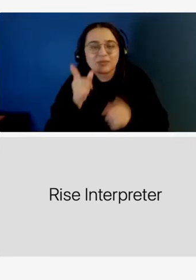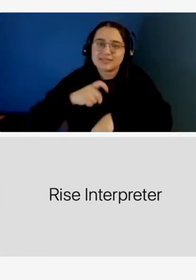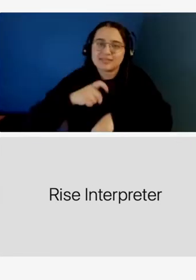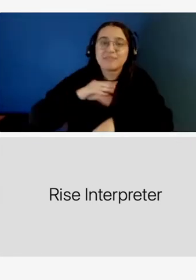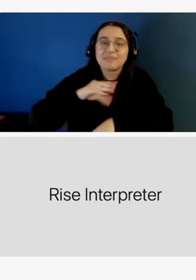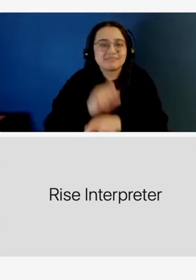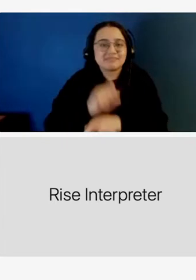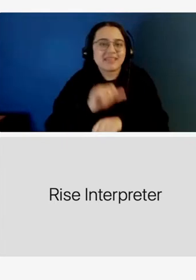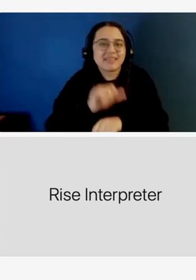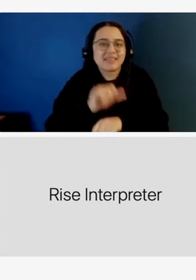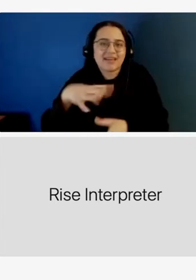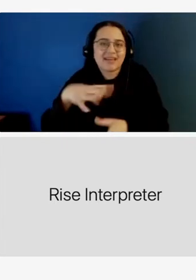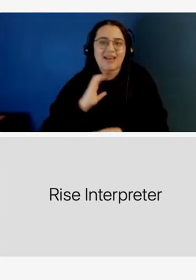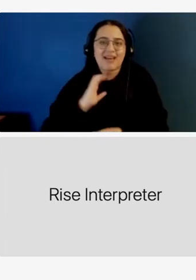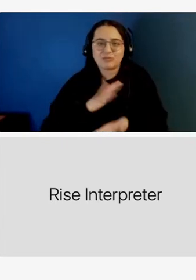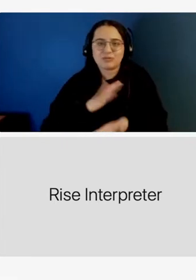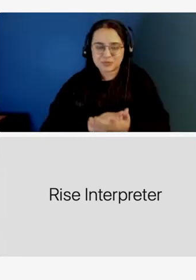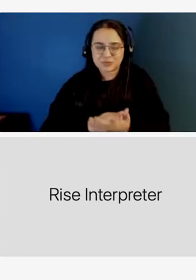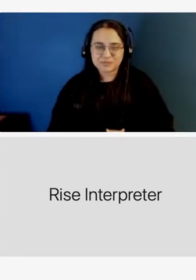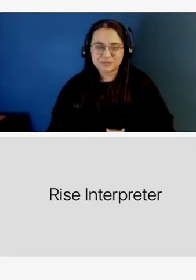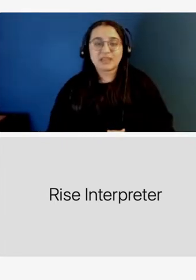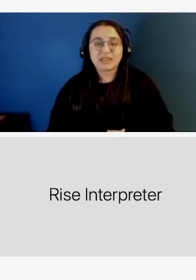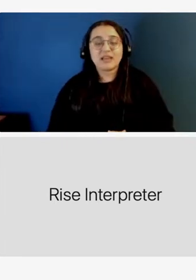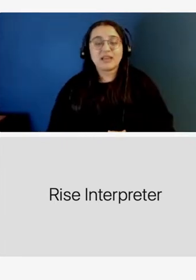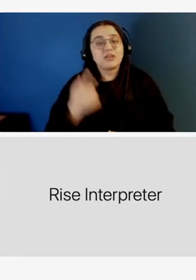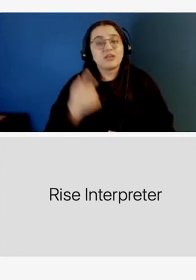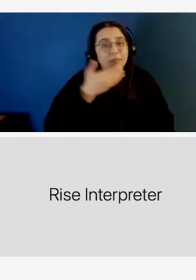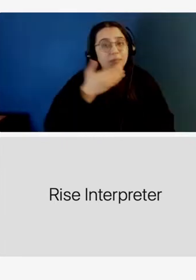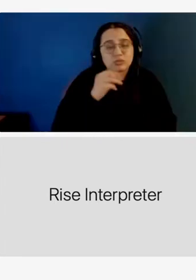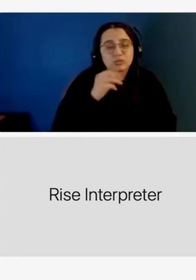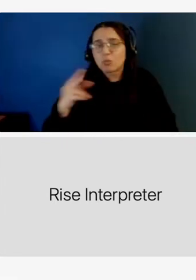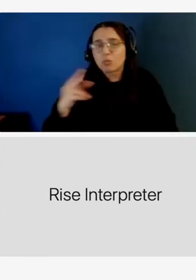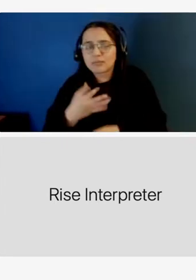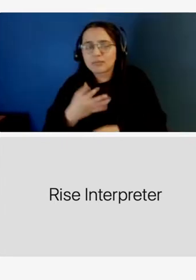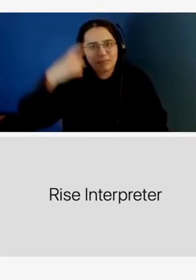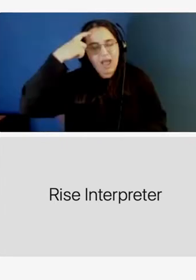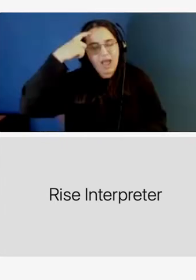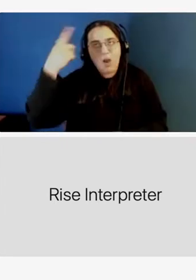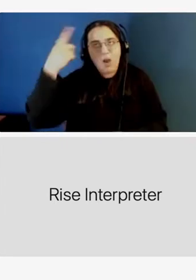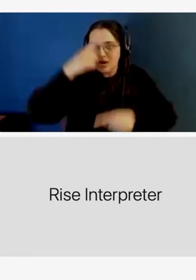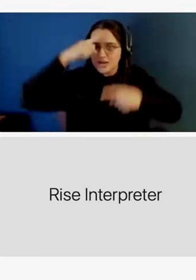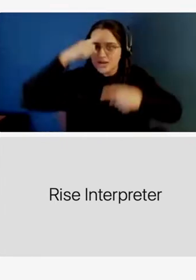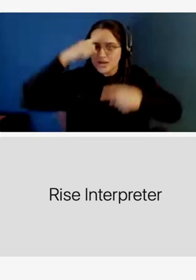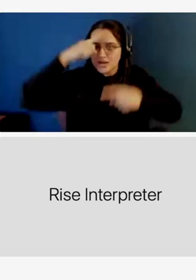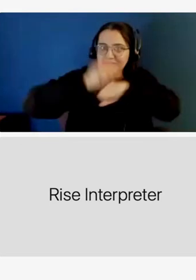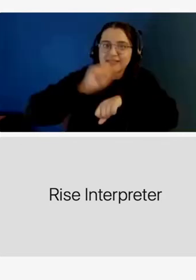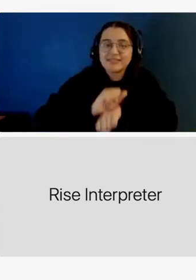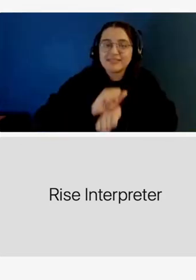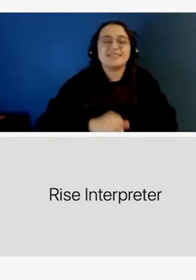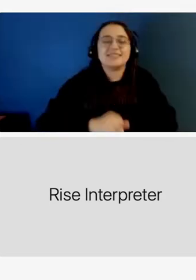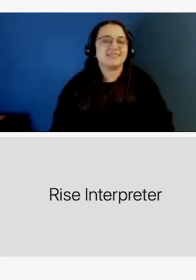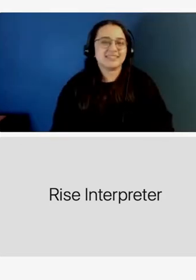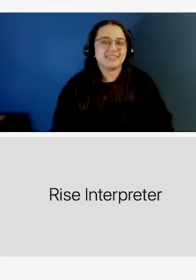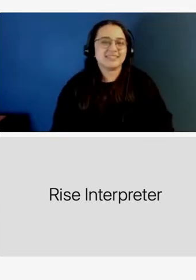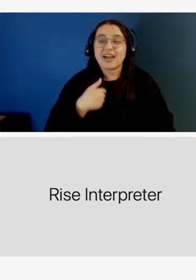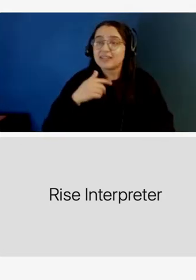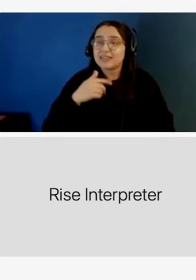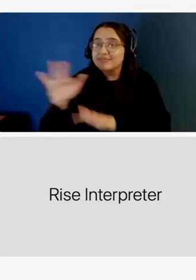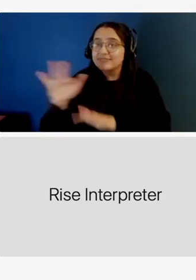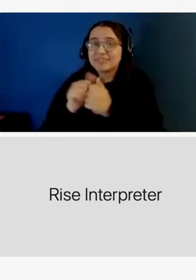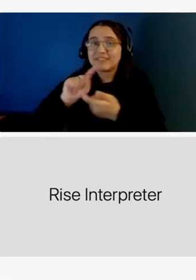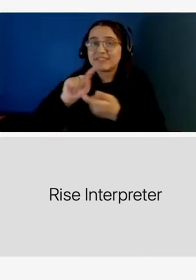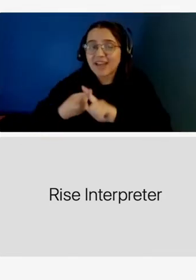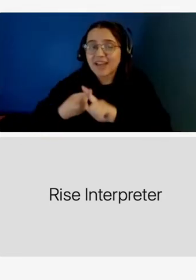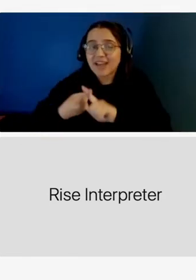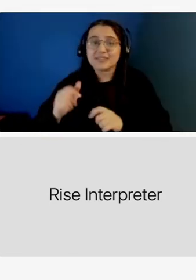better or worse, my mind is constantly on work mode. I'll be out with friends or with family or running errands, and I'm inspired by something I see